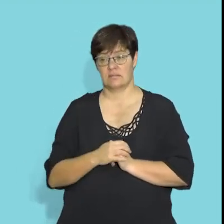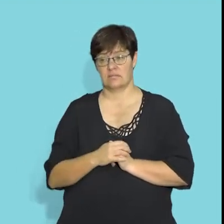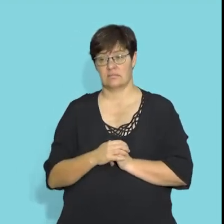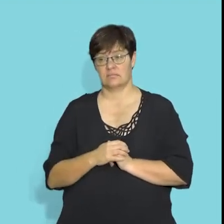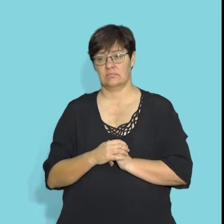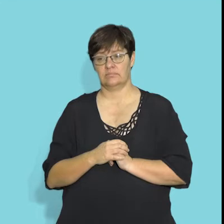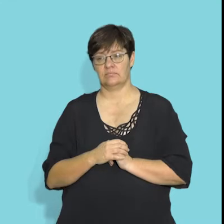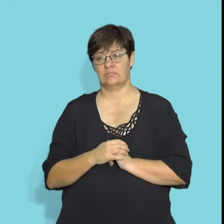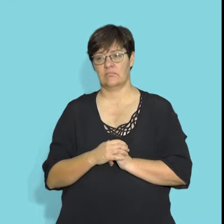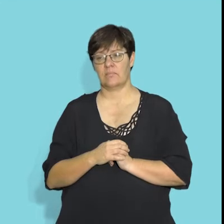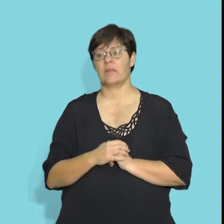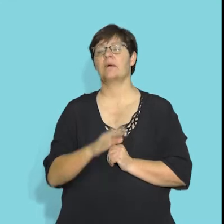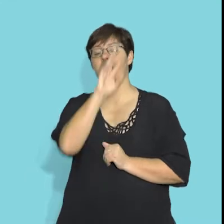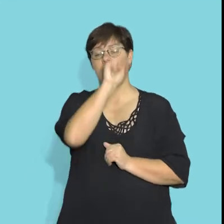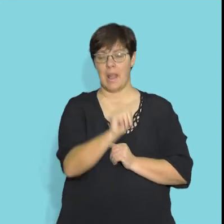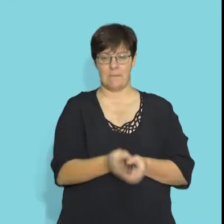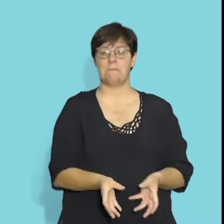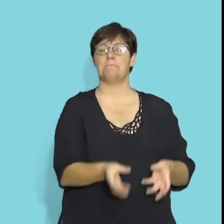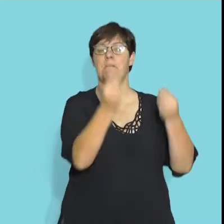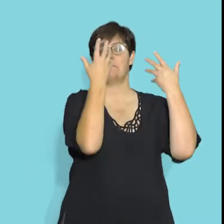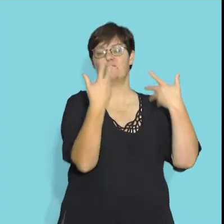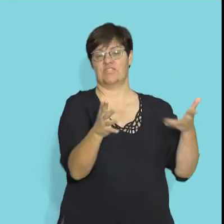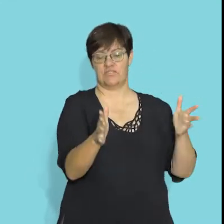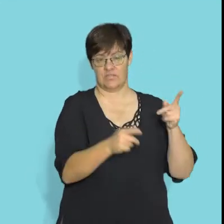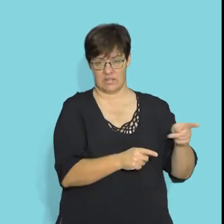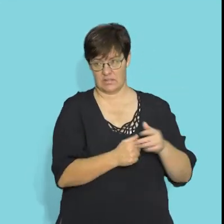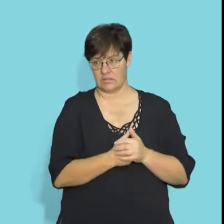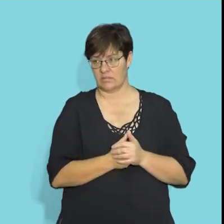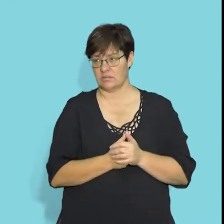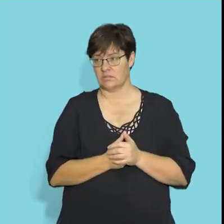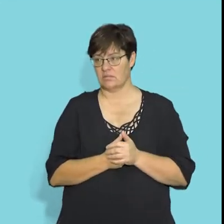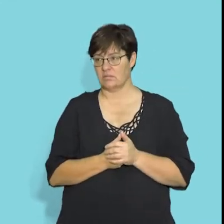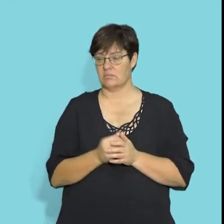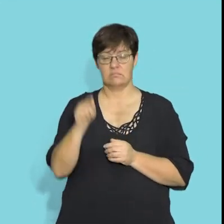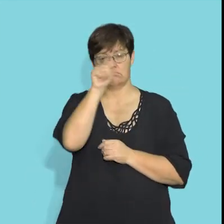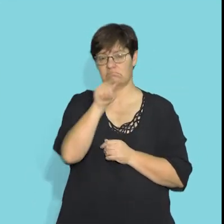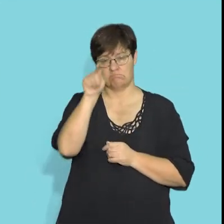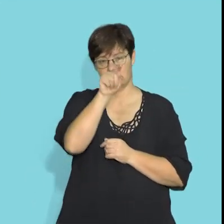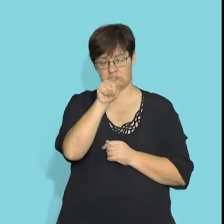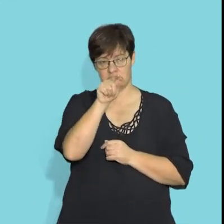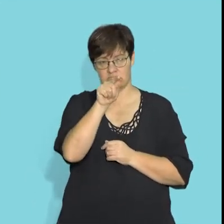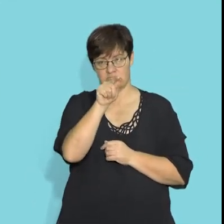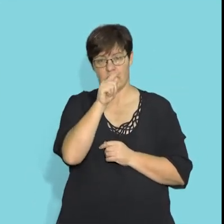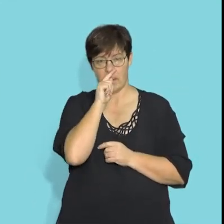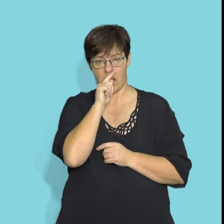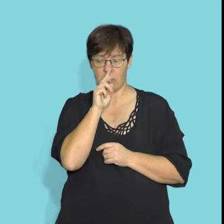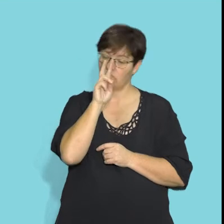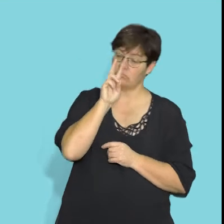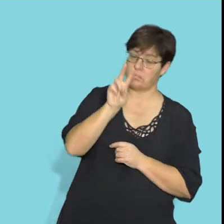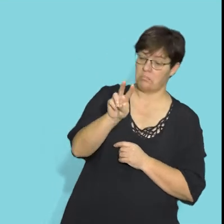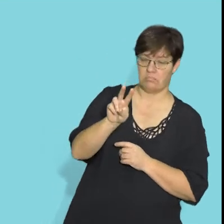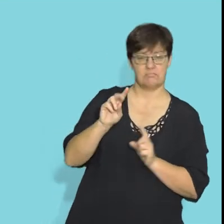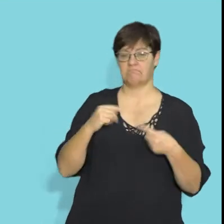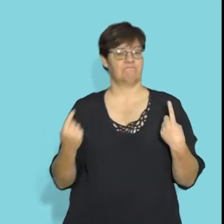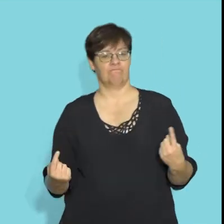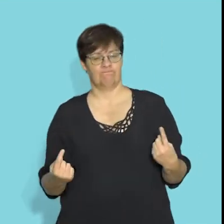And so I've gone and found the first part of my equation. I can't do this part by inspection,